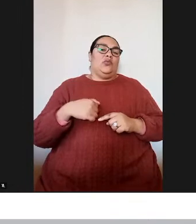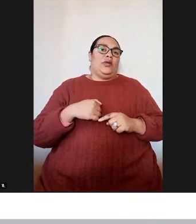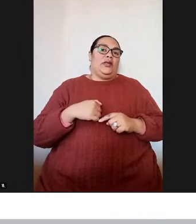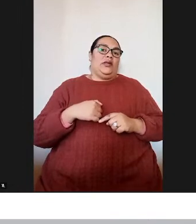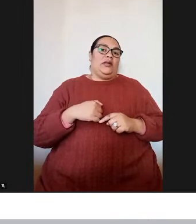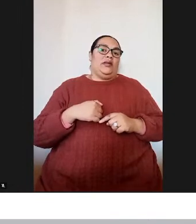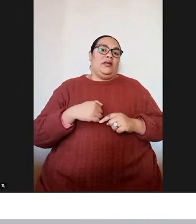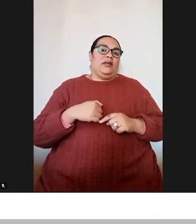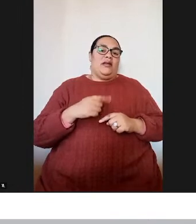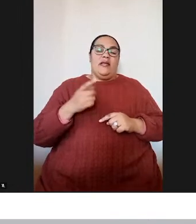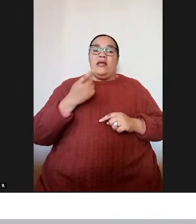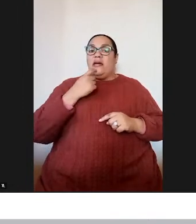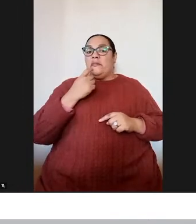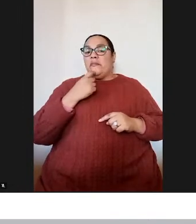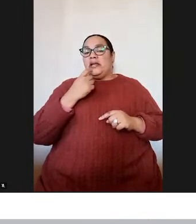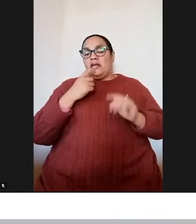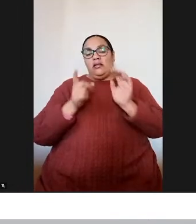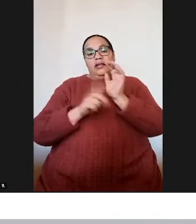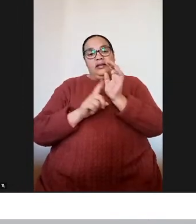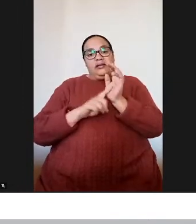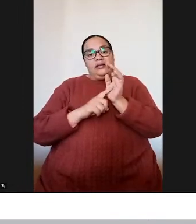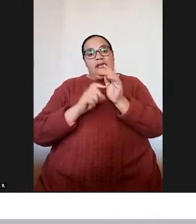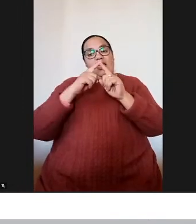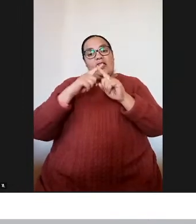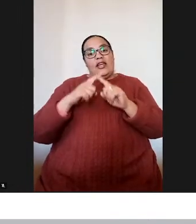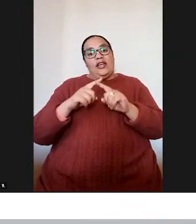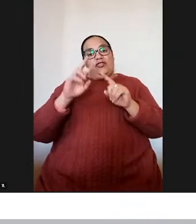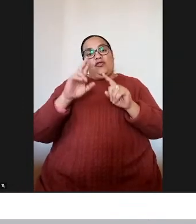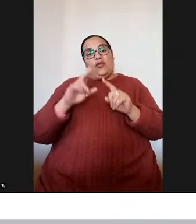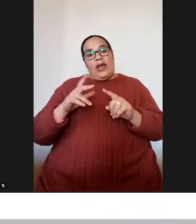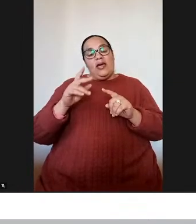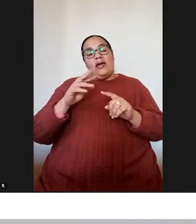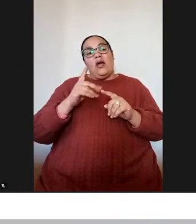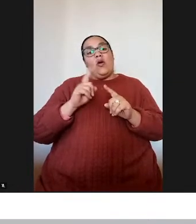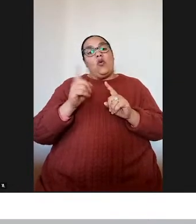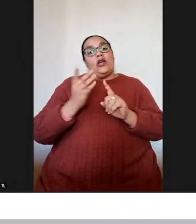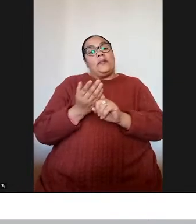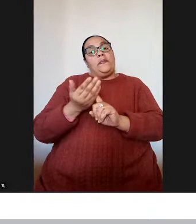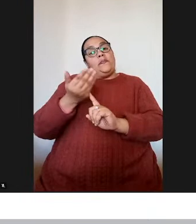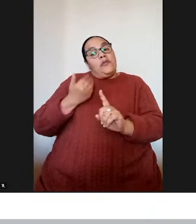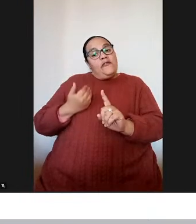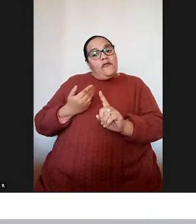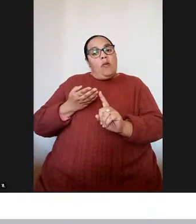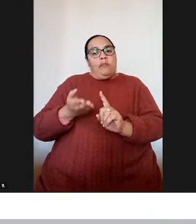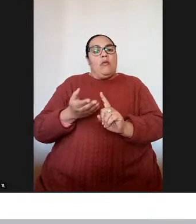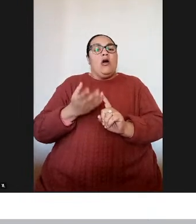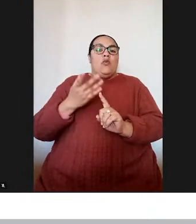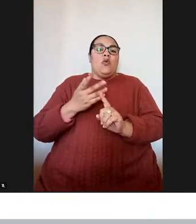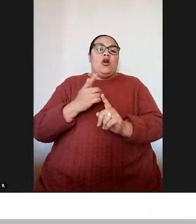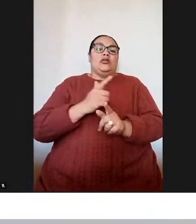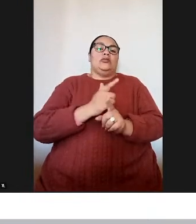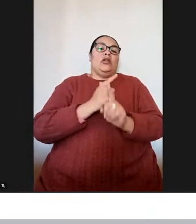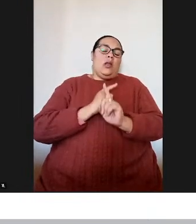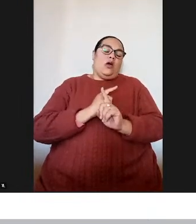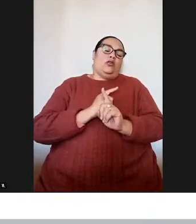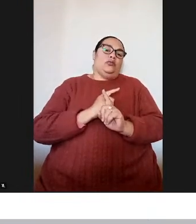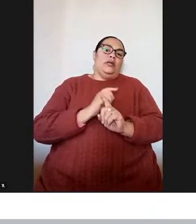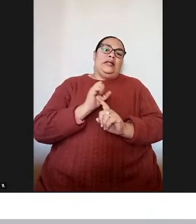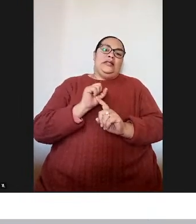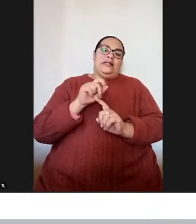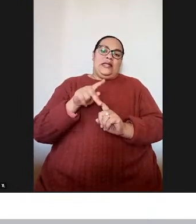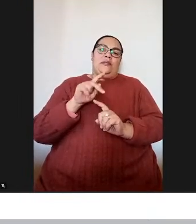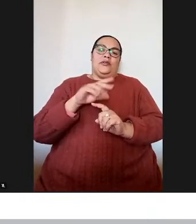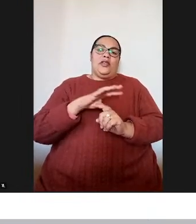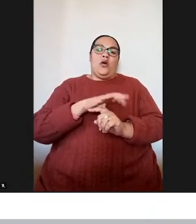the metal detector and X-ray machine that was previously there was on loan from SAPS. So SAPS have withdrawn